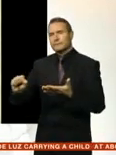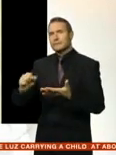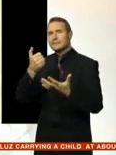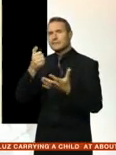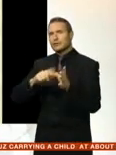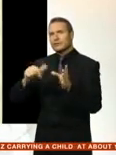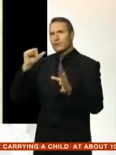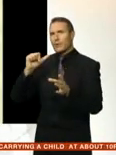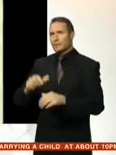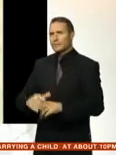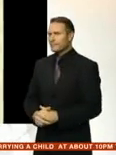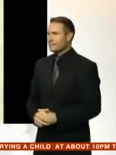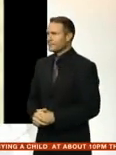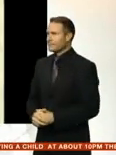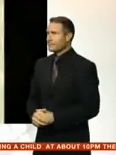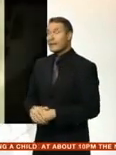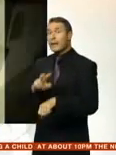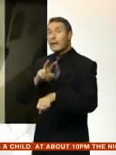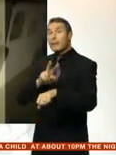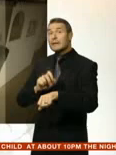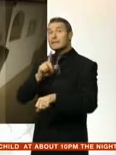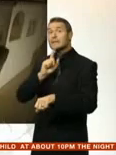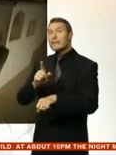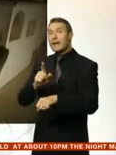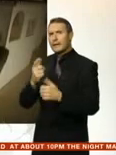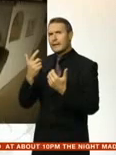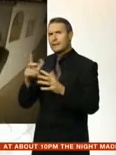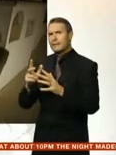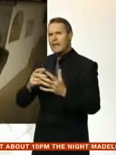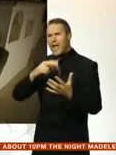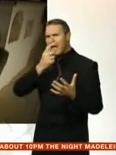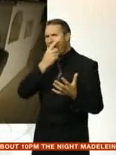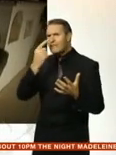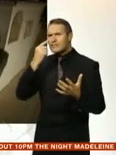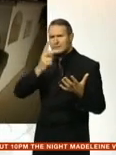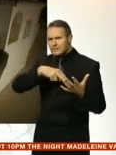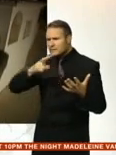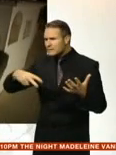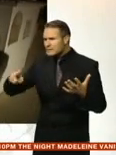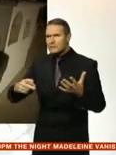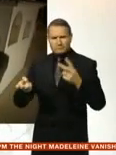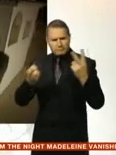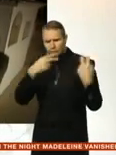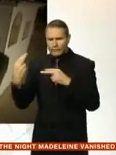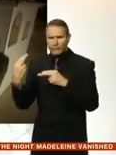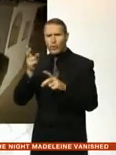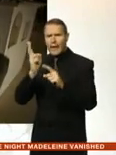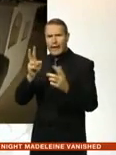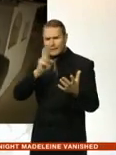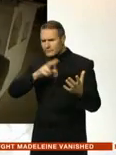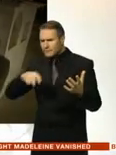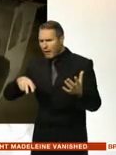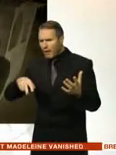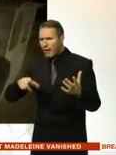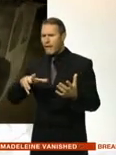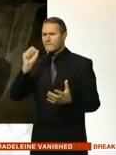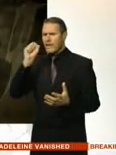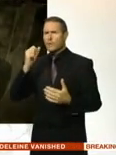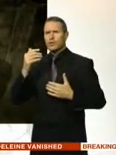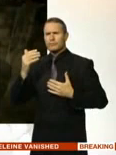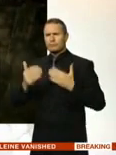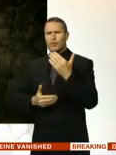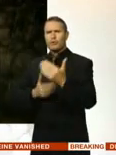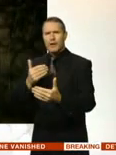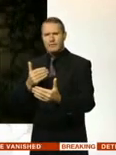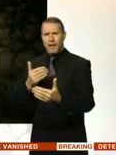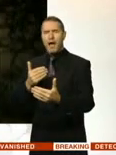she disappeared, but police say thanks to a review of all the evidence around the holiday apartment, they've made massive progress